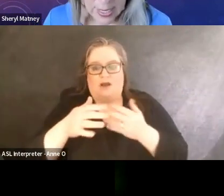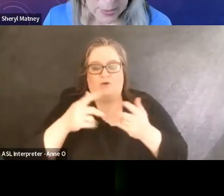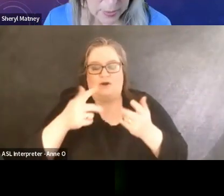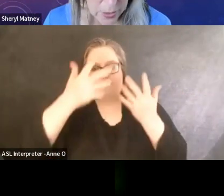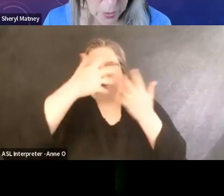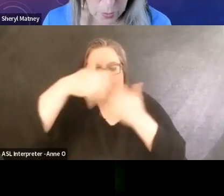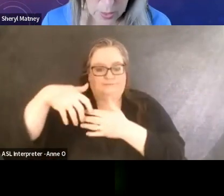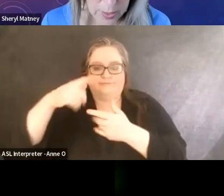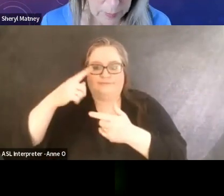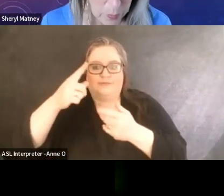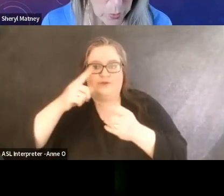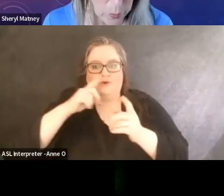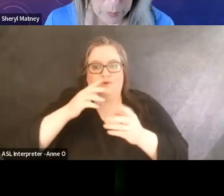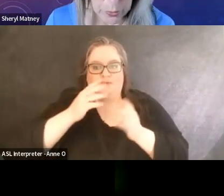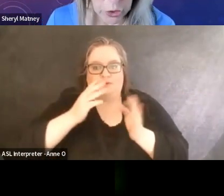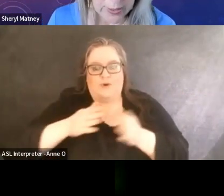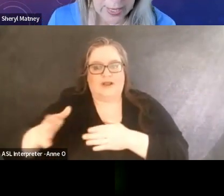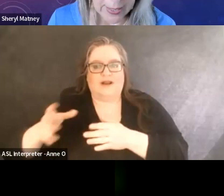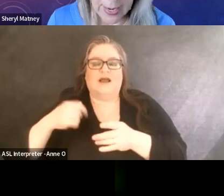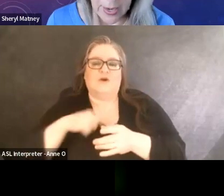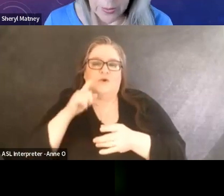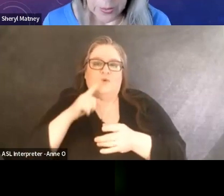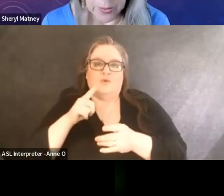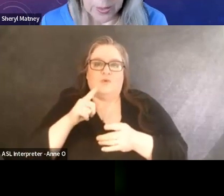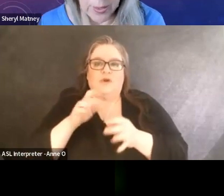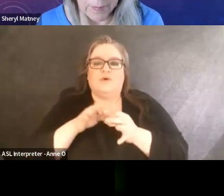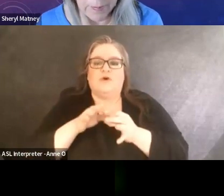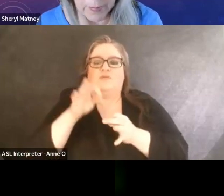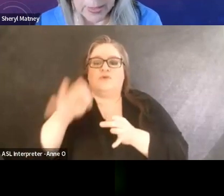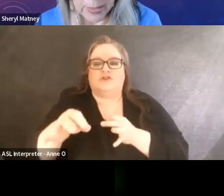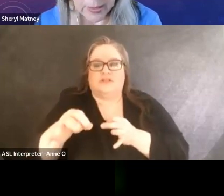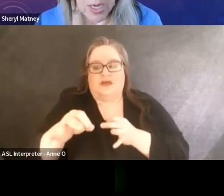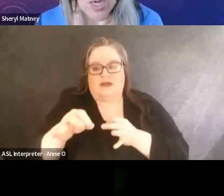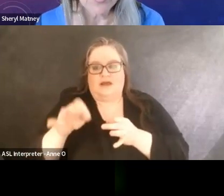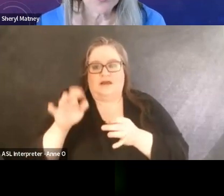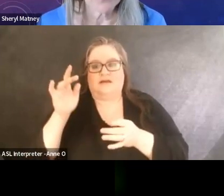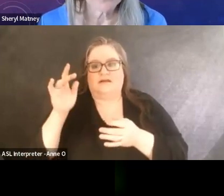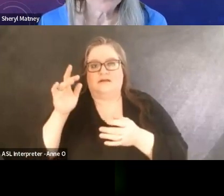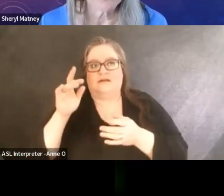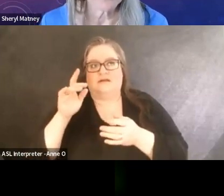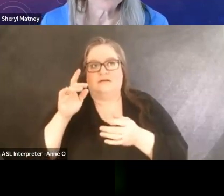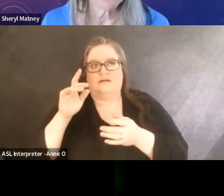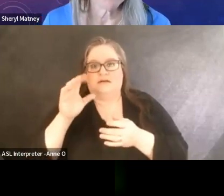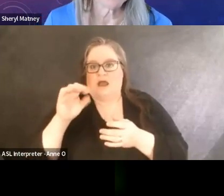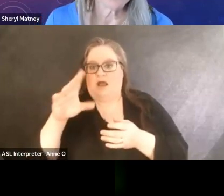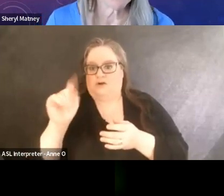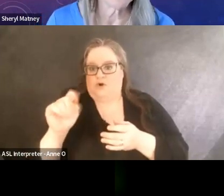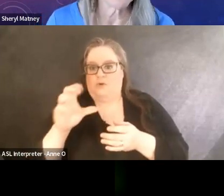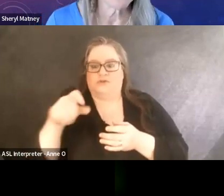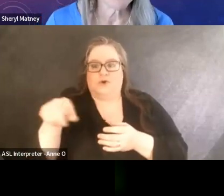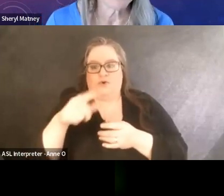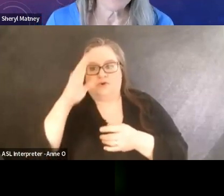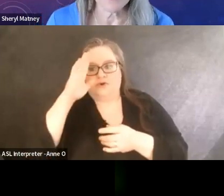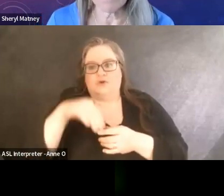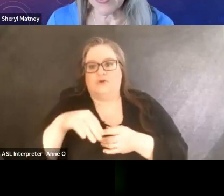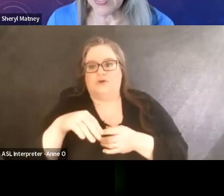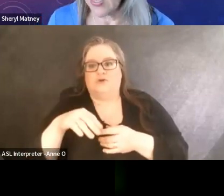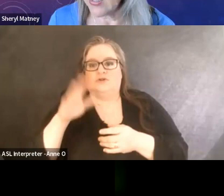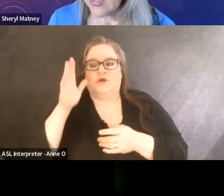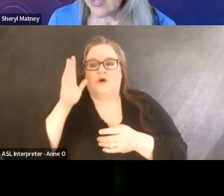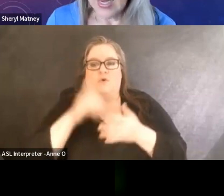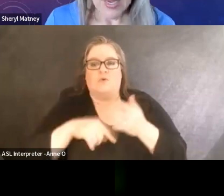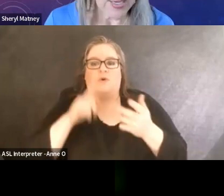organize. So we'll be pushing that out in October so that you will know what's coming